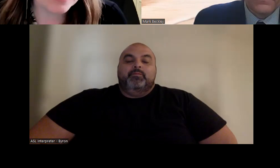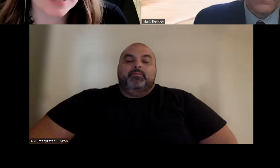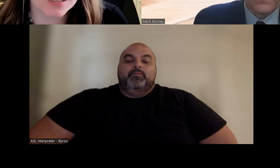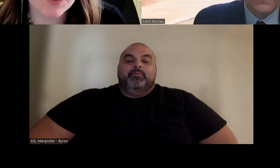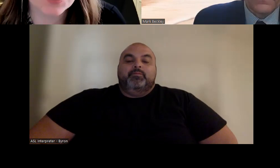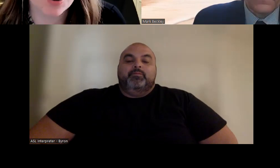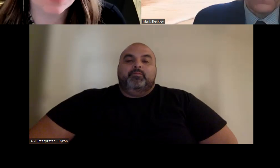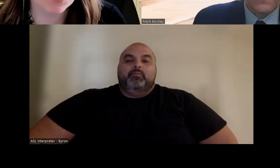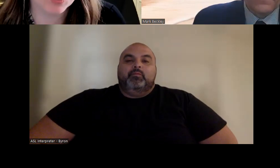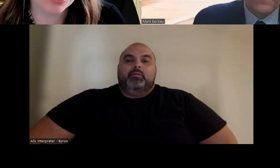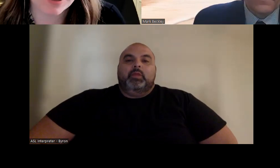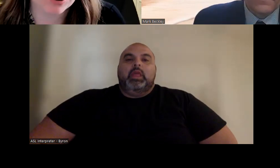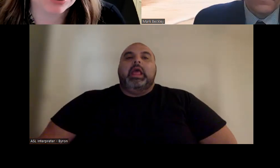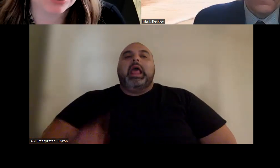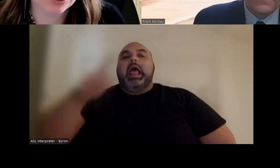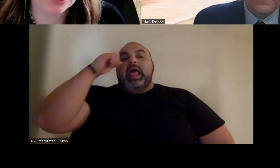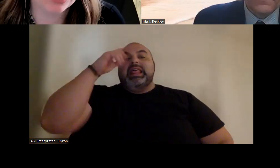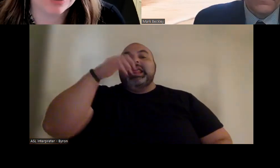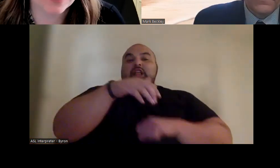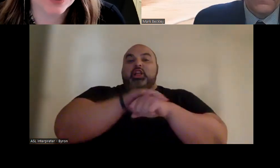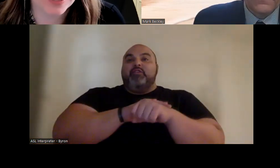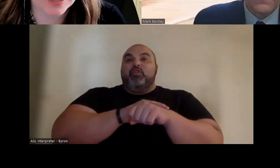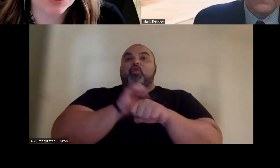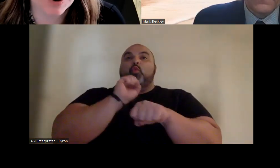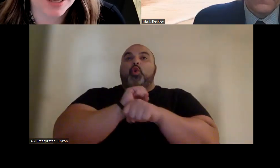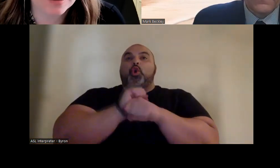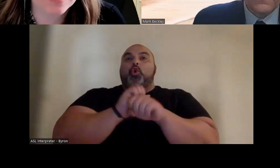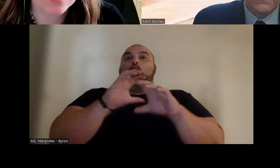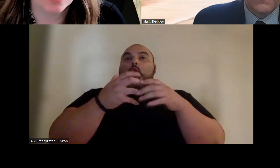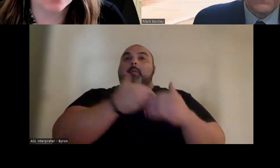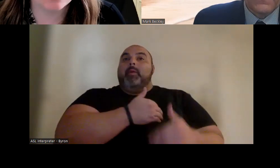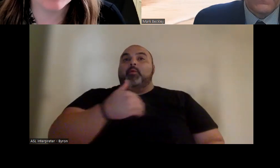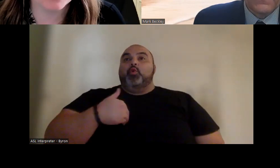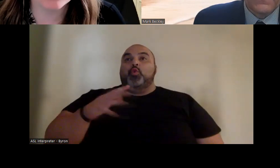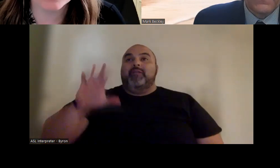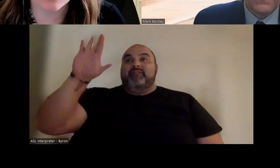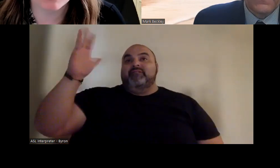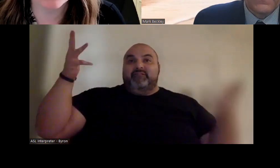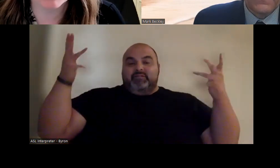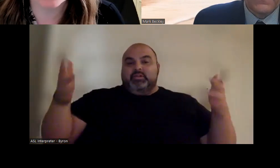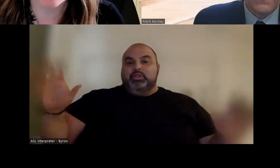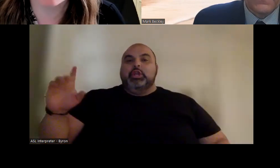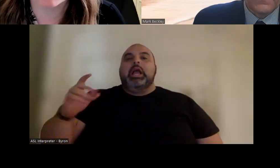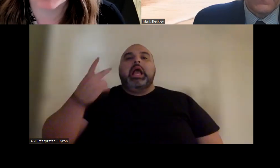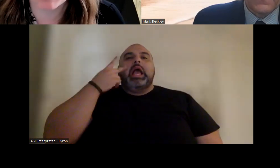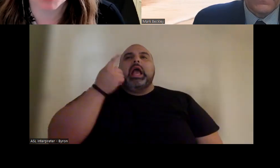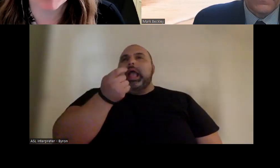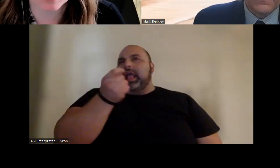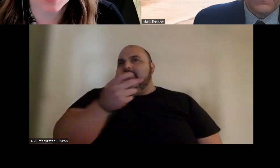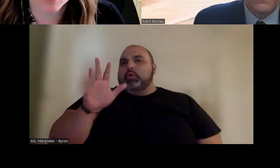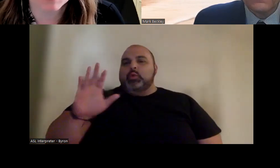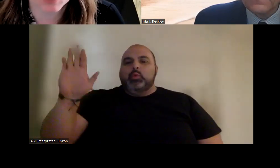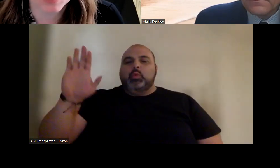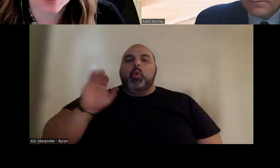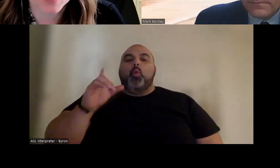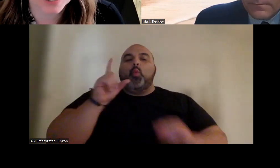I think that covers all of our work group members who had their hands raised. I do see there are some hands. Oh, I see